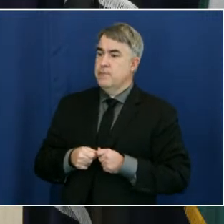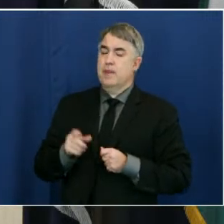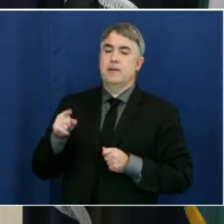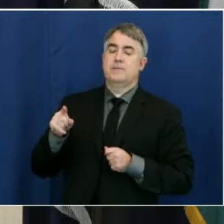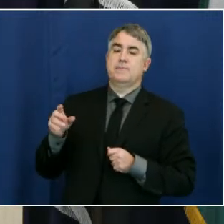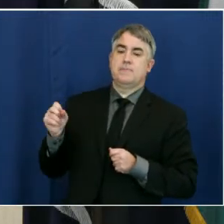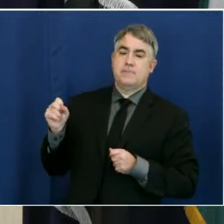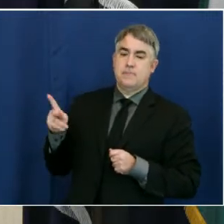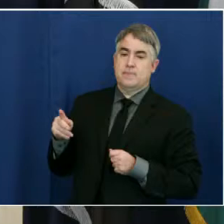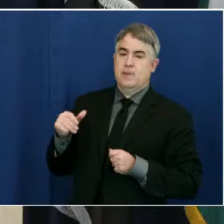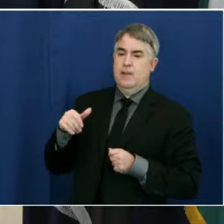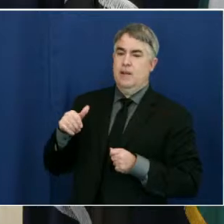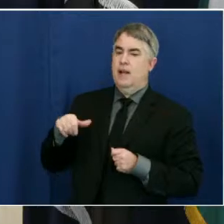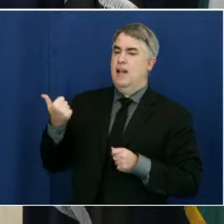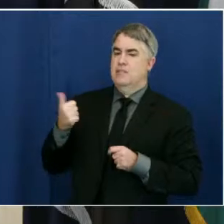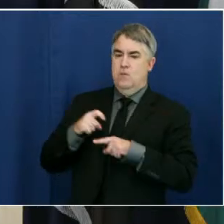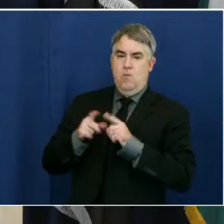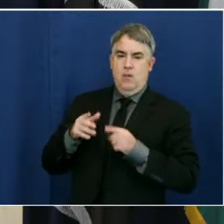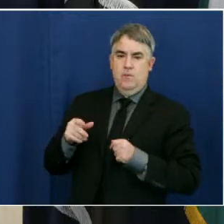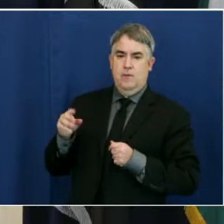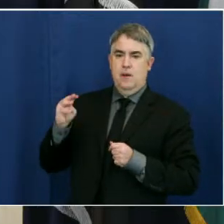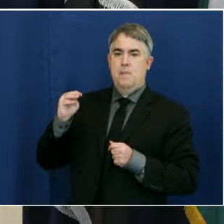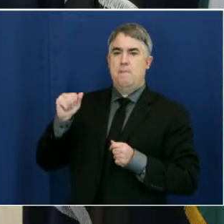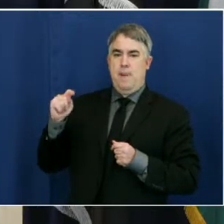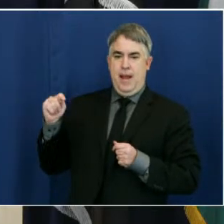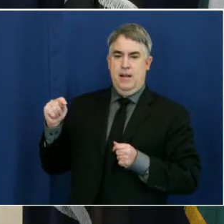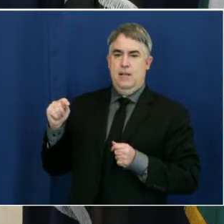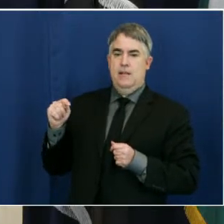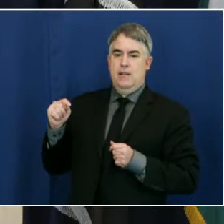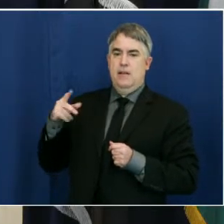Our next caller is Matt Hoffman with KPBS.